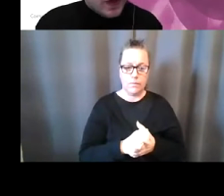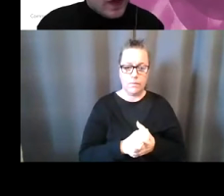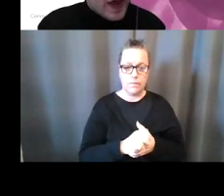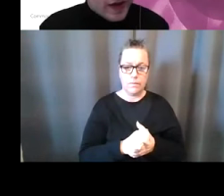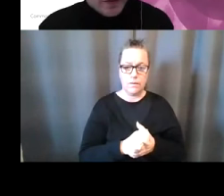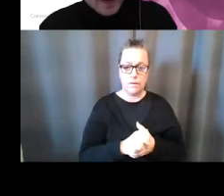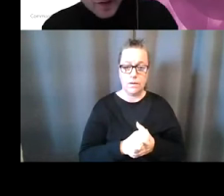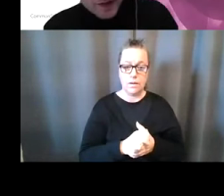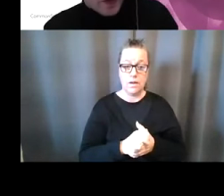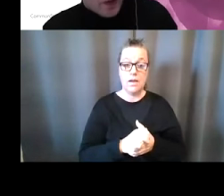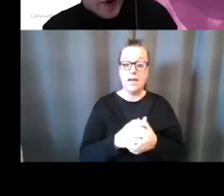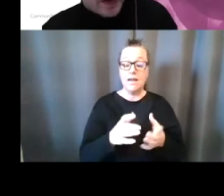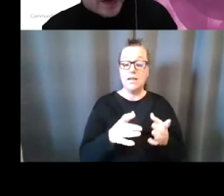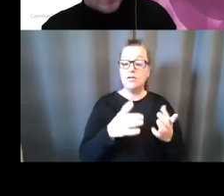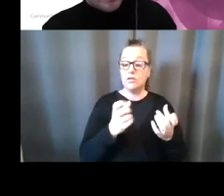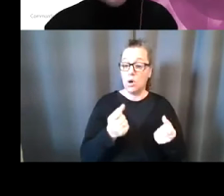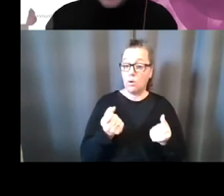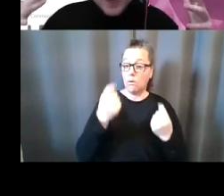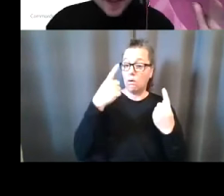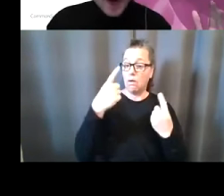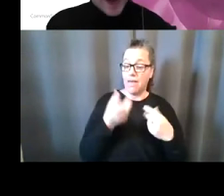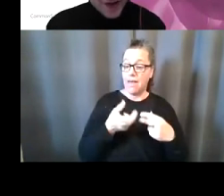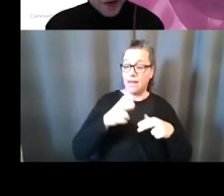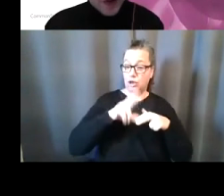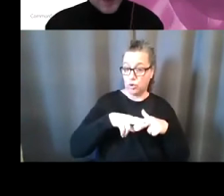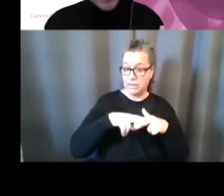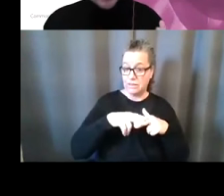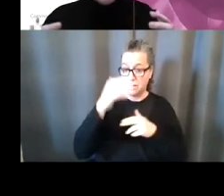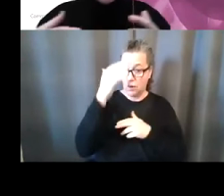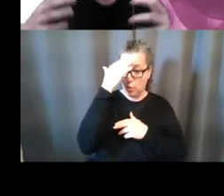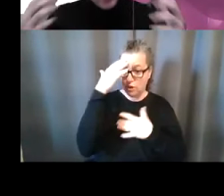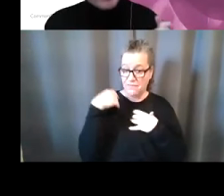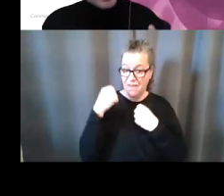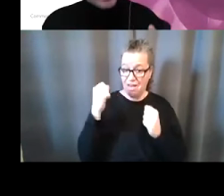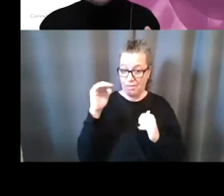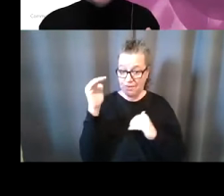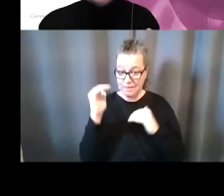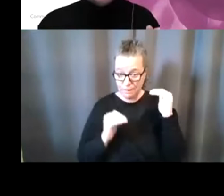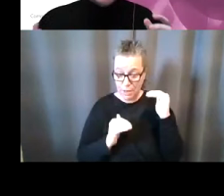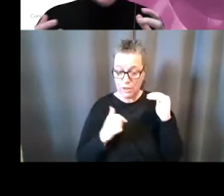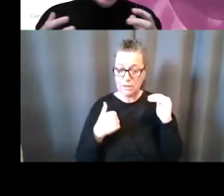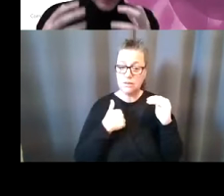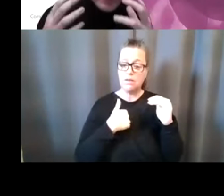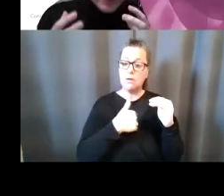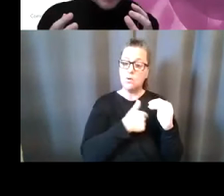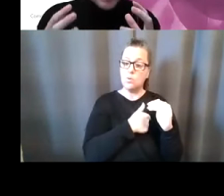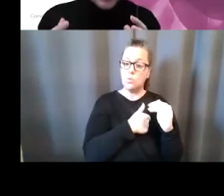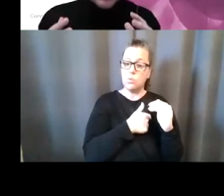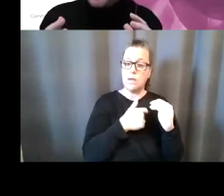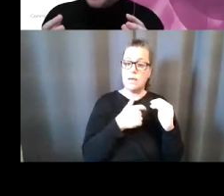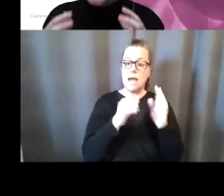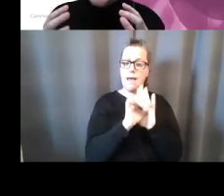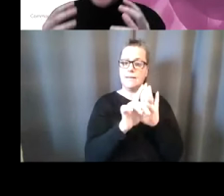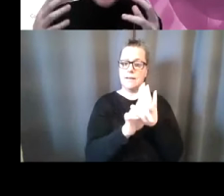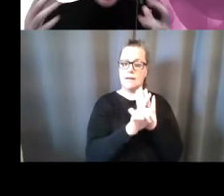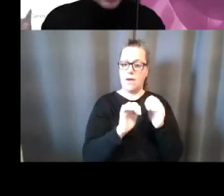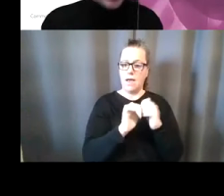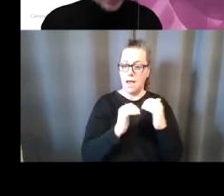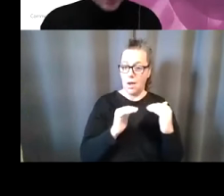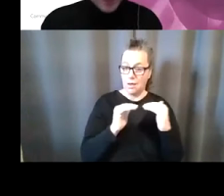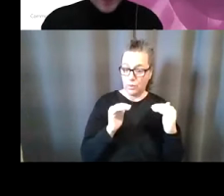So in light of increased awareness around health disparities around community, our organizational leaders, identified health equity to be